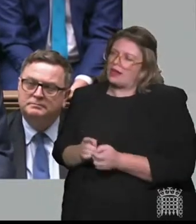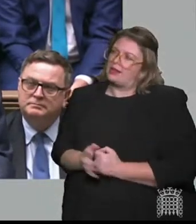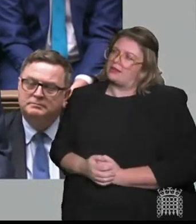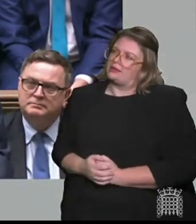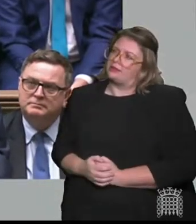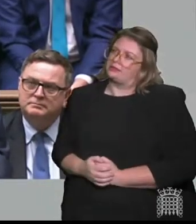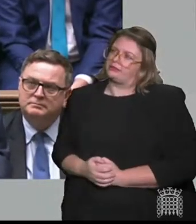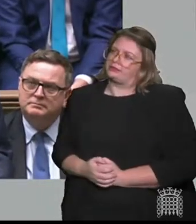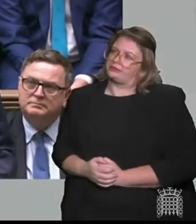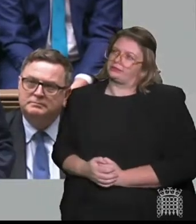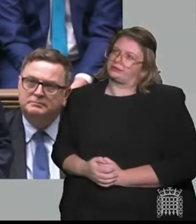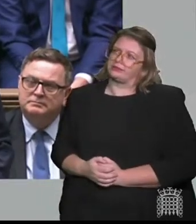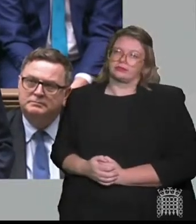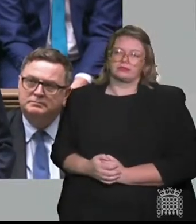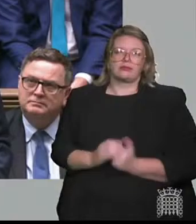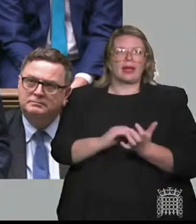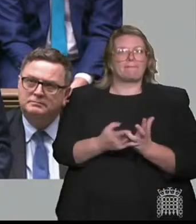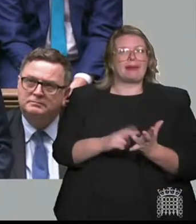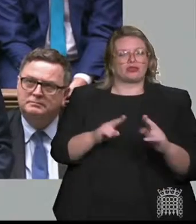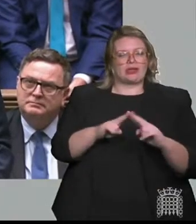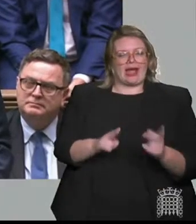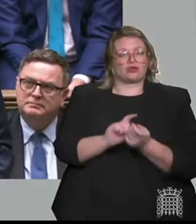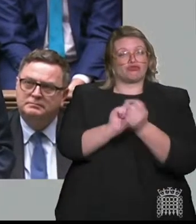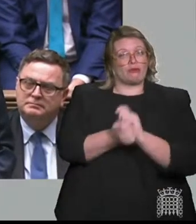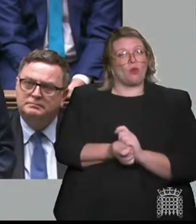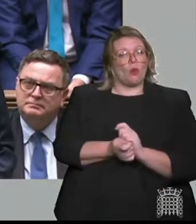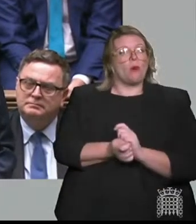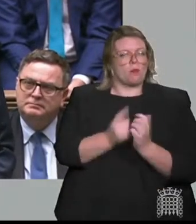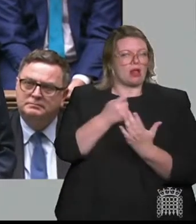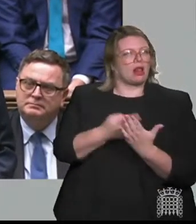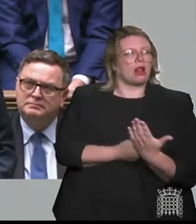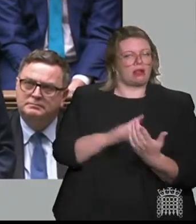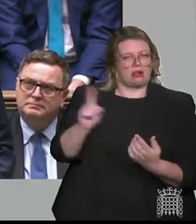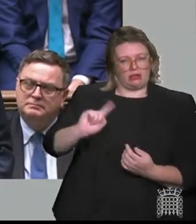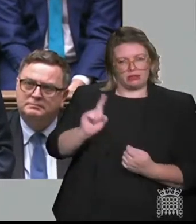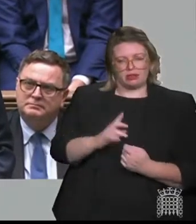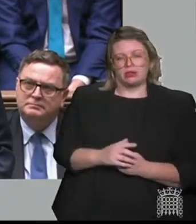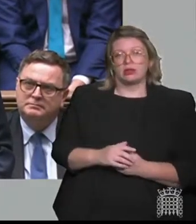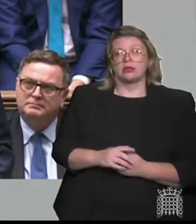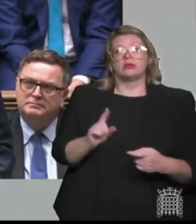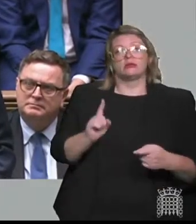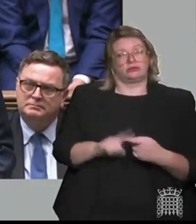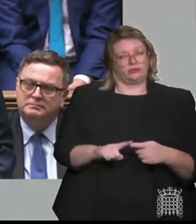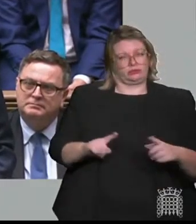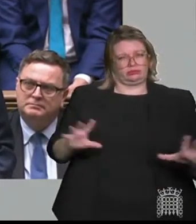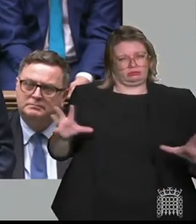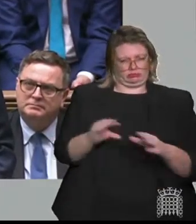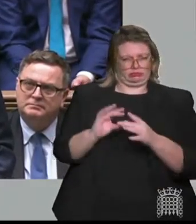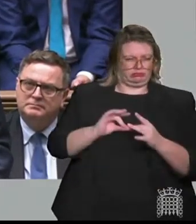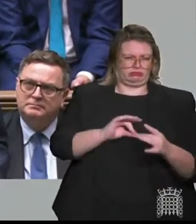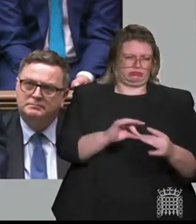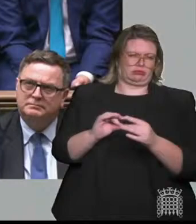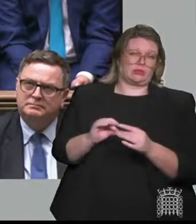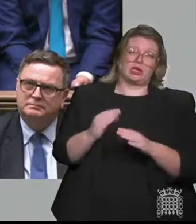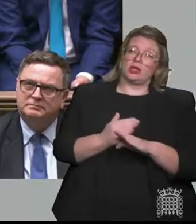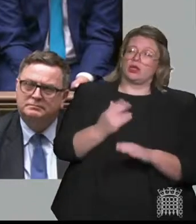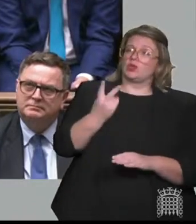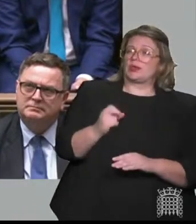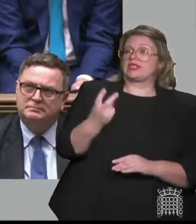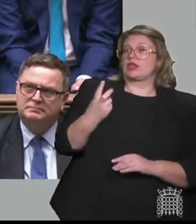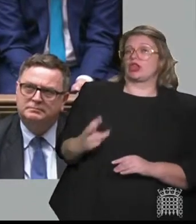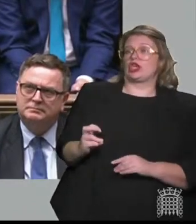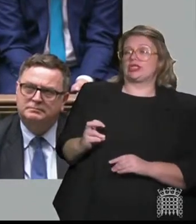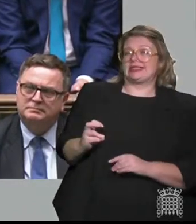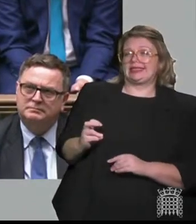my Mansion House reforms, starting with measures to consolidate the industry. By 2030, the majority